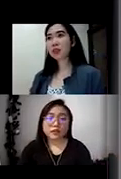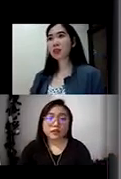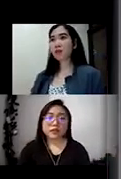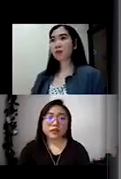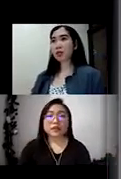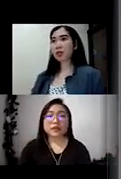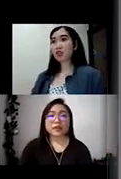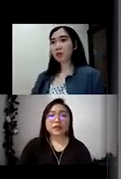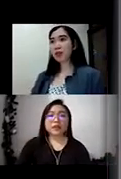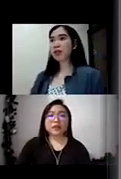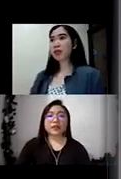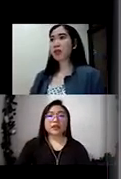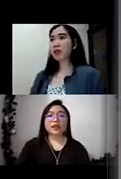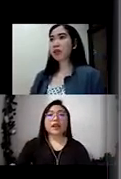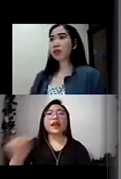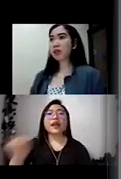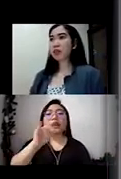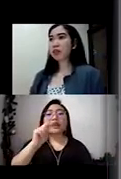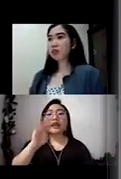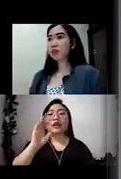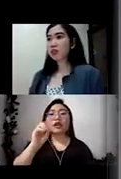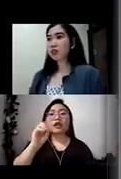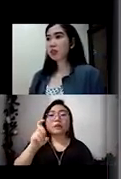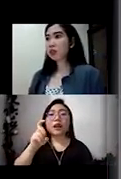inbox of my Gmail, and